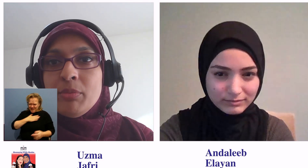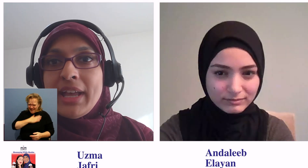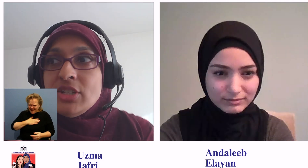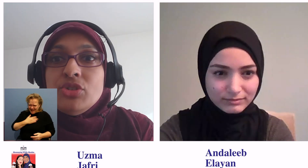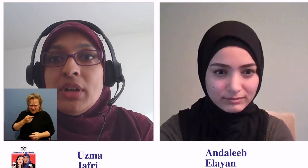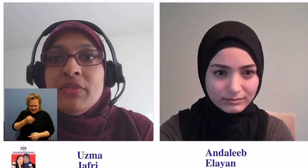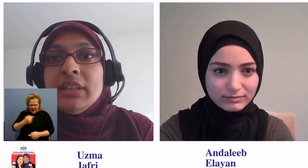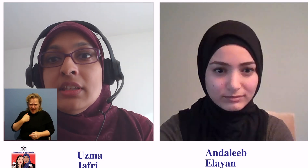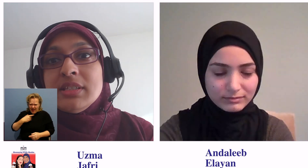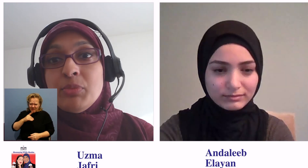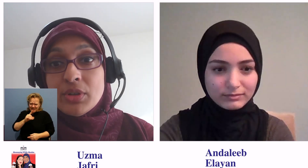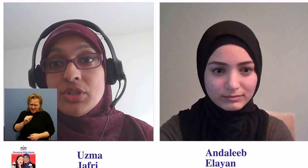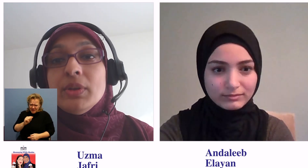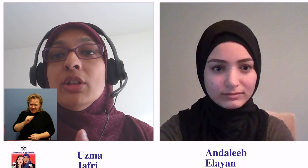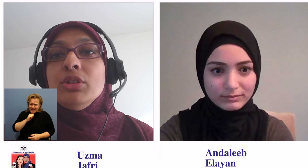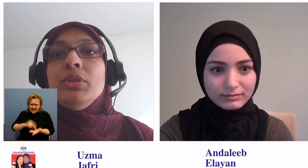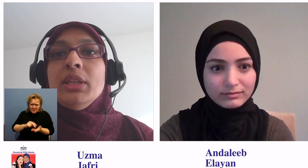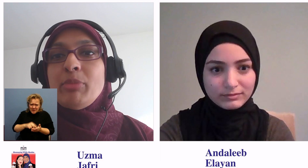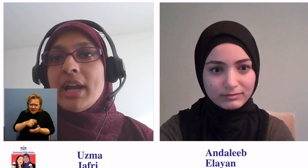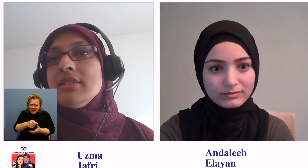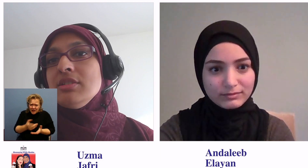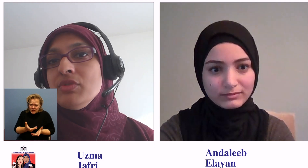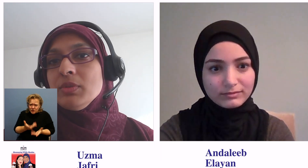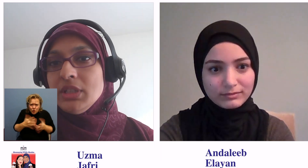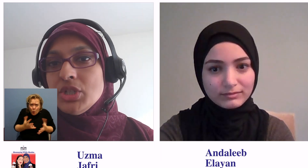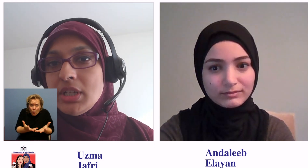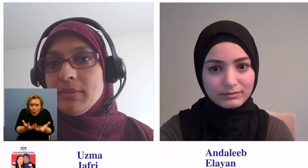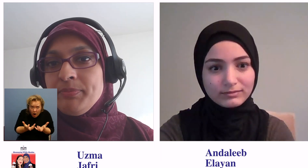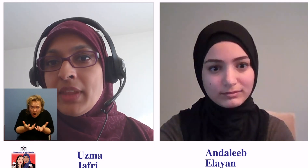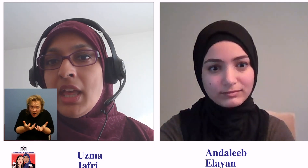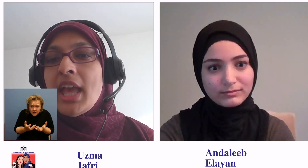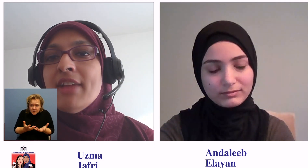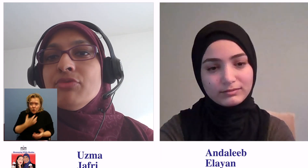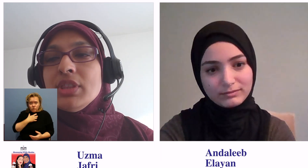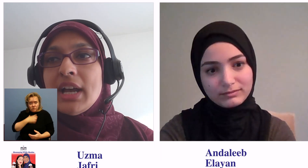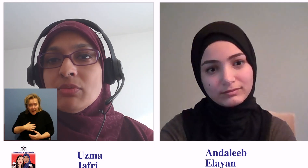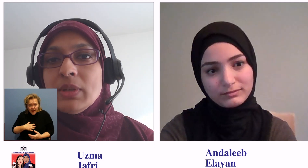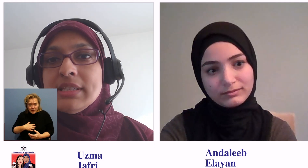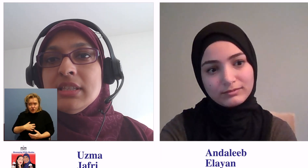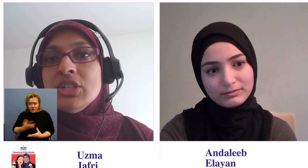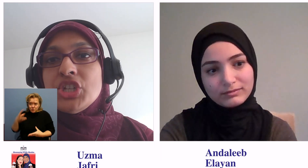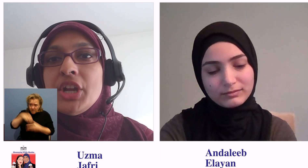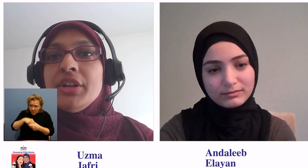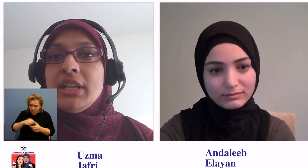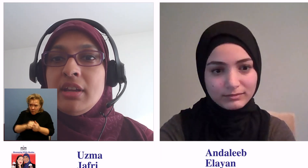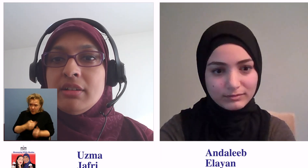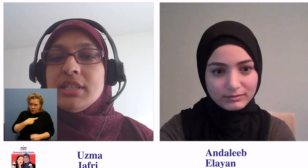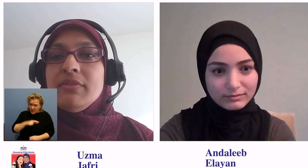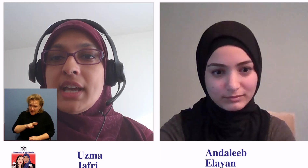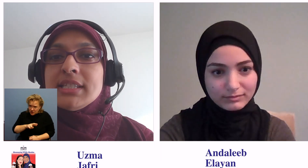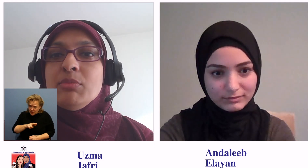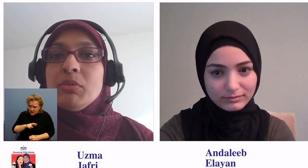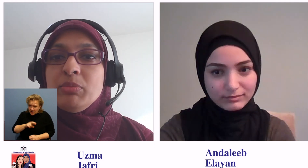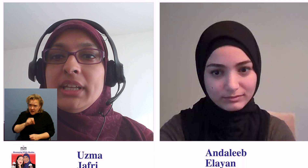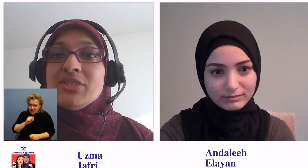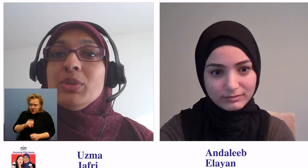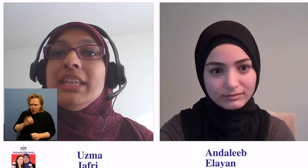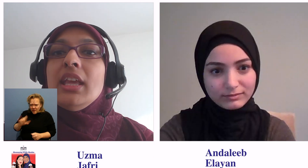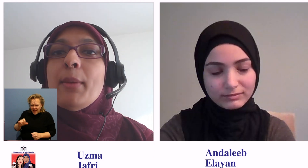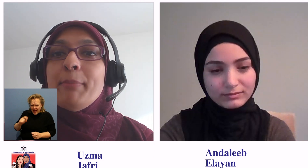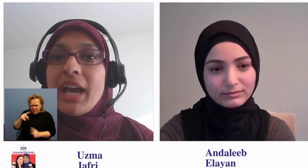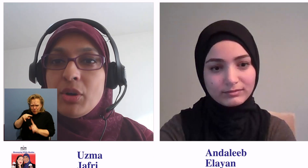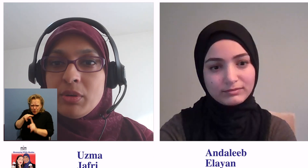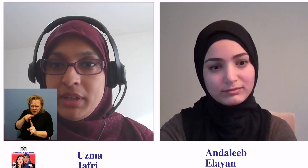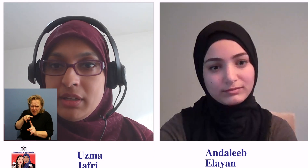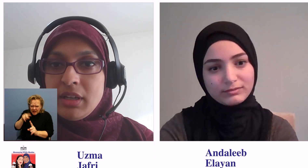perform and to do everything that's important to you, including the practice of your religion. And for that reason, the charity narrative has to be replaced